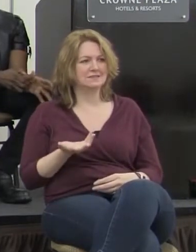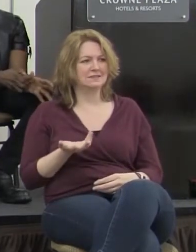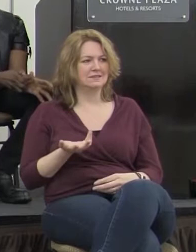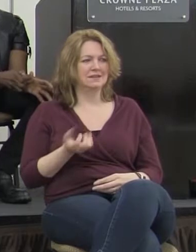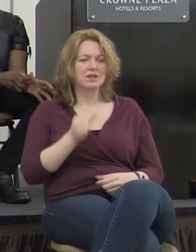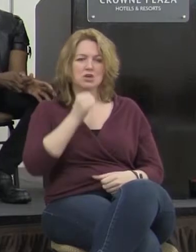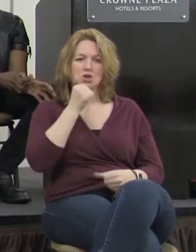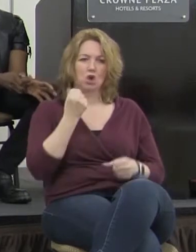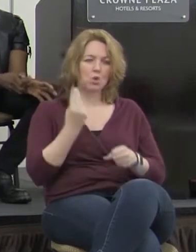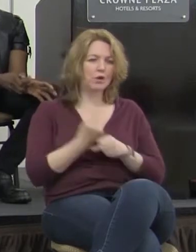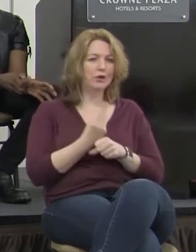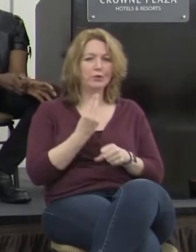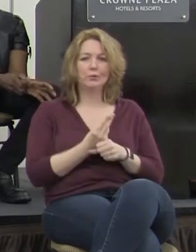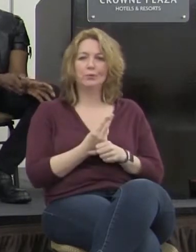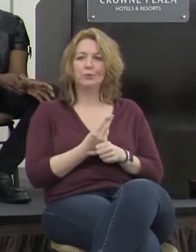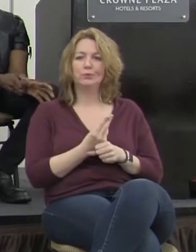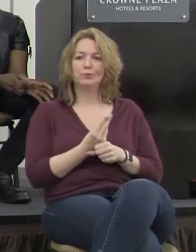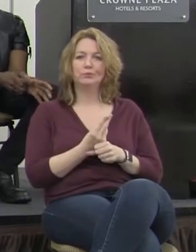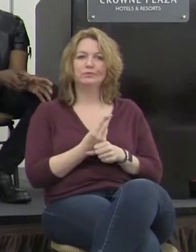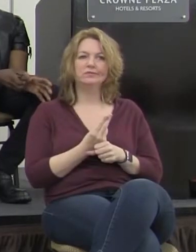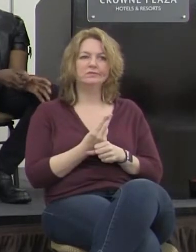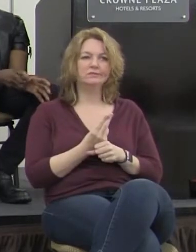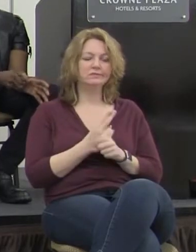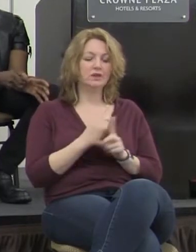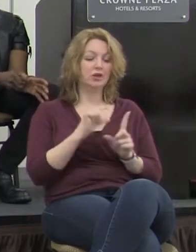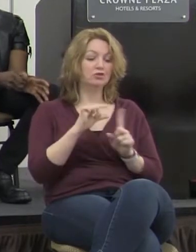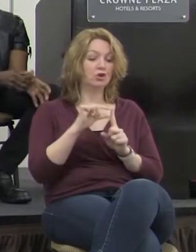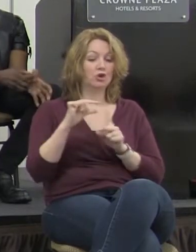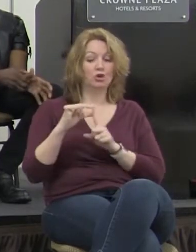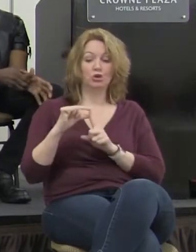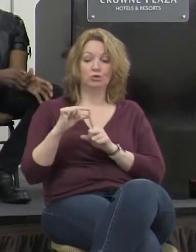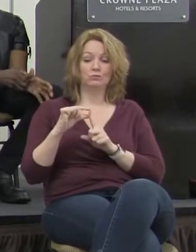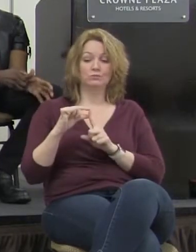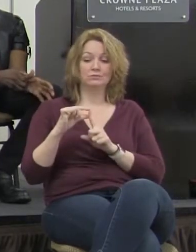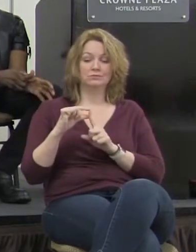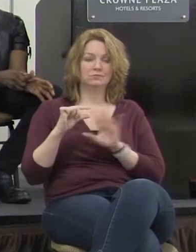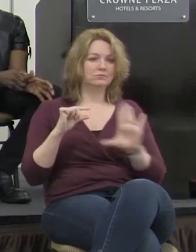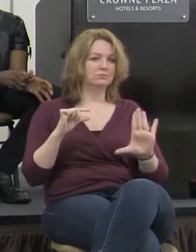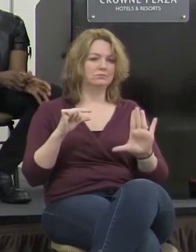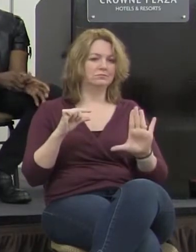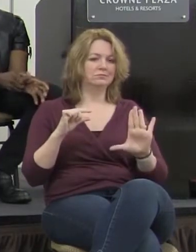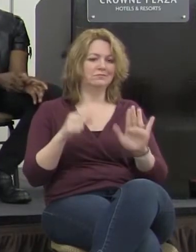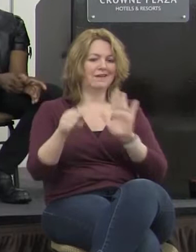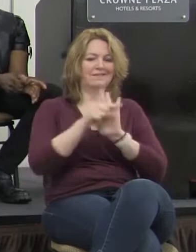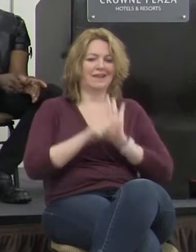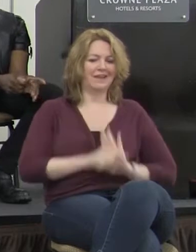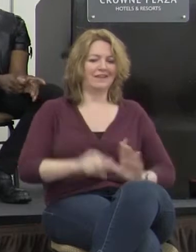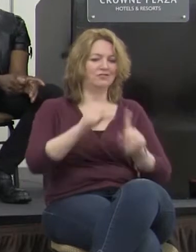don't use terms of don't use derogatory